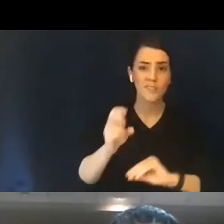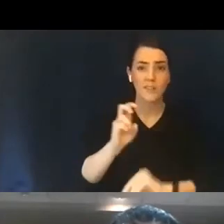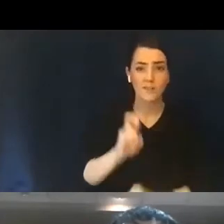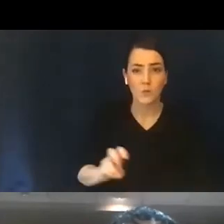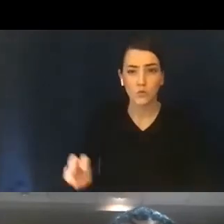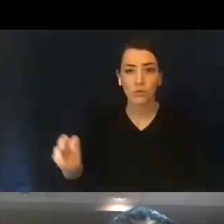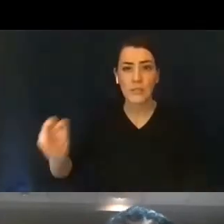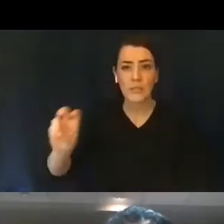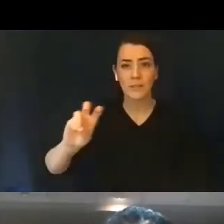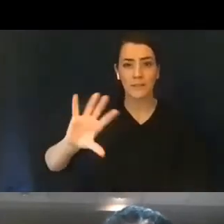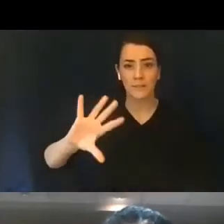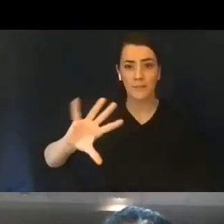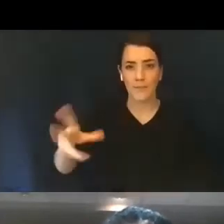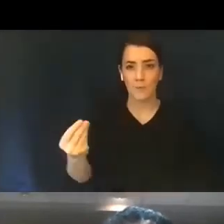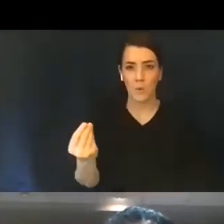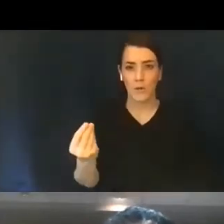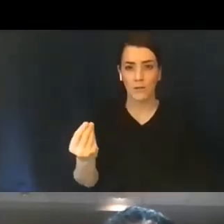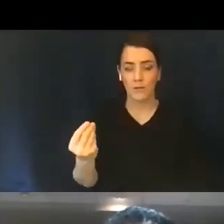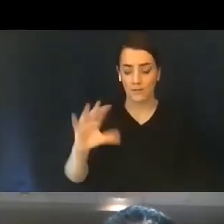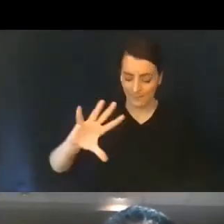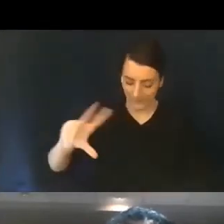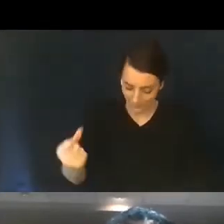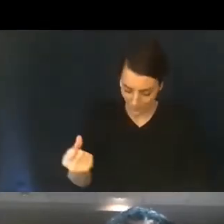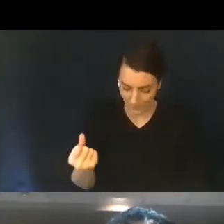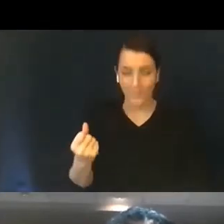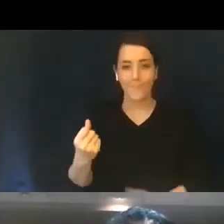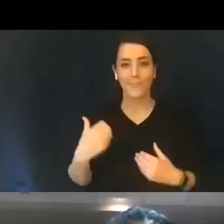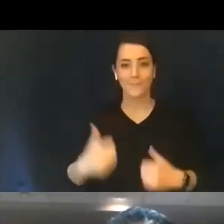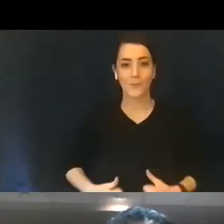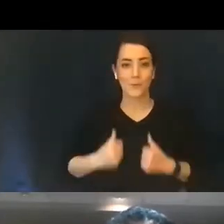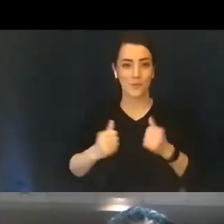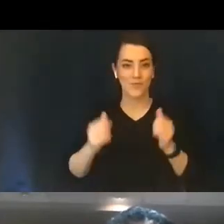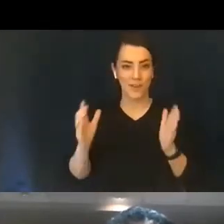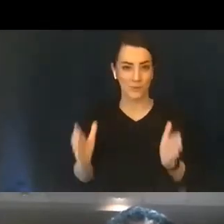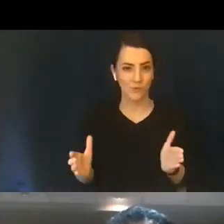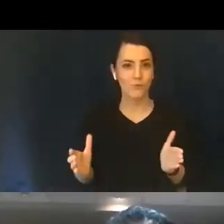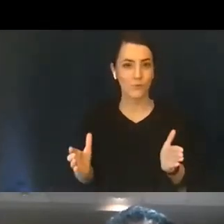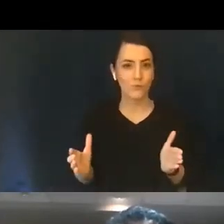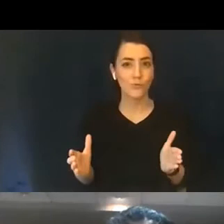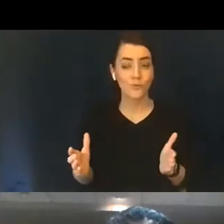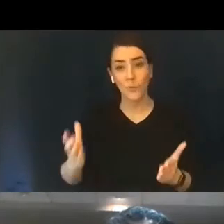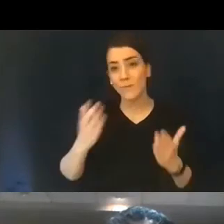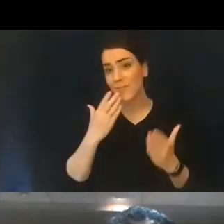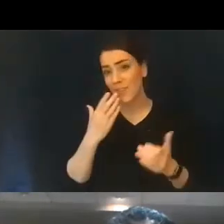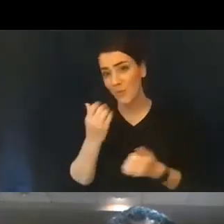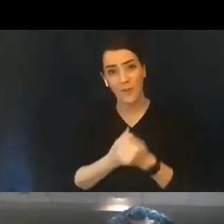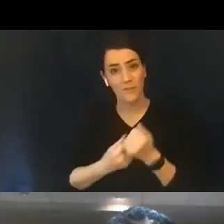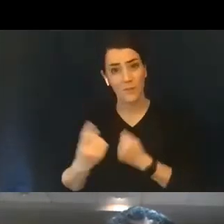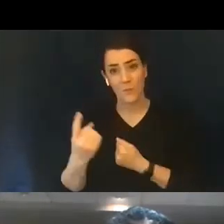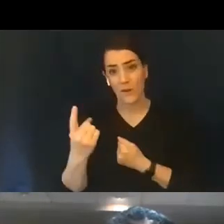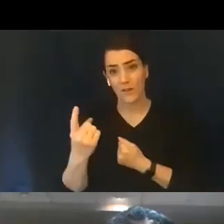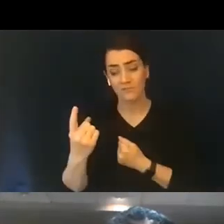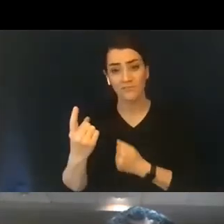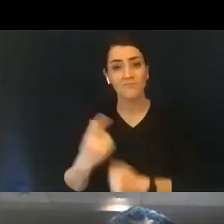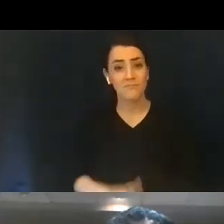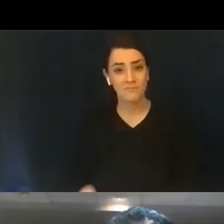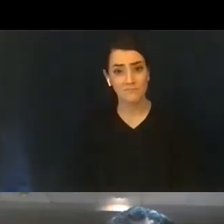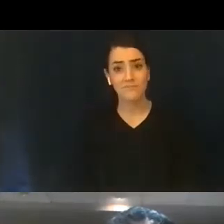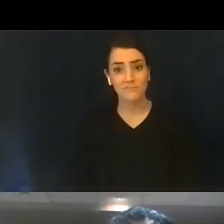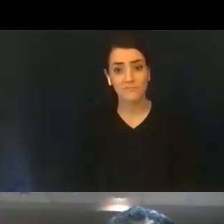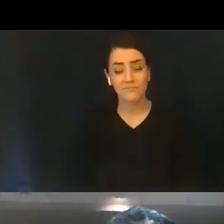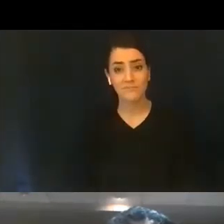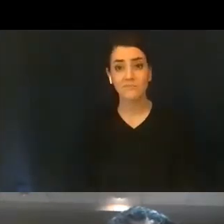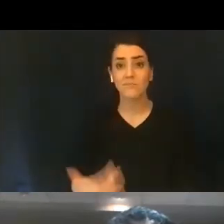an honor. So thank you, everyone, again. And typically, before we